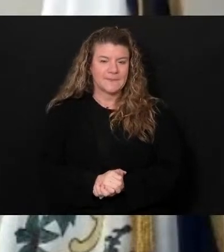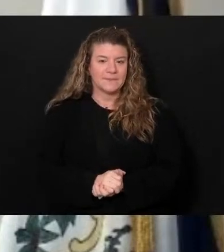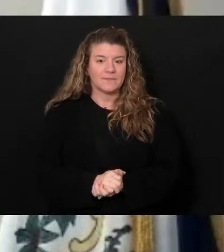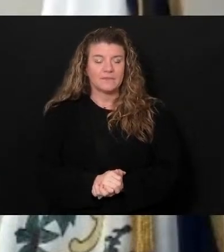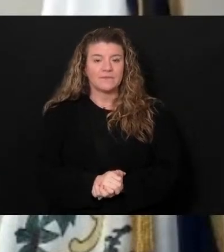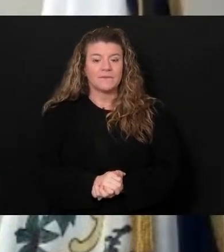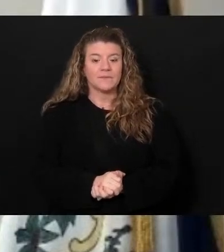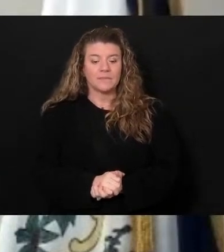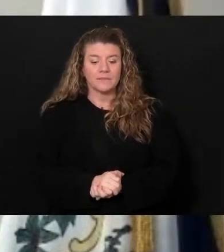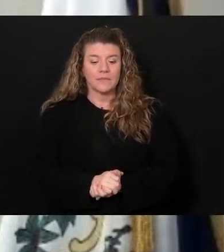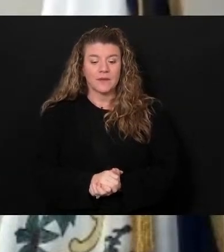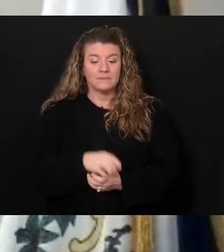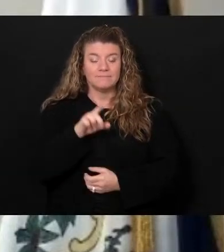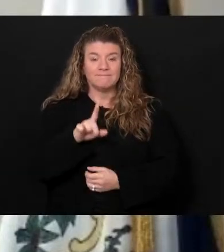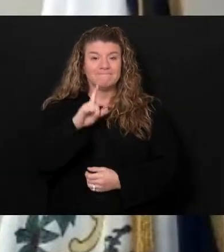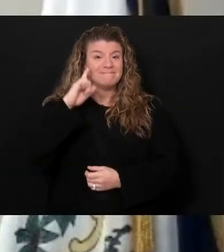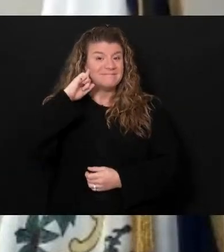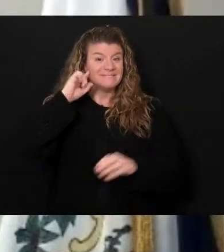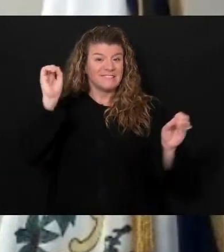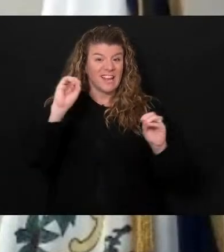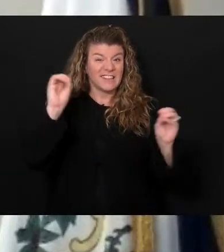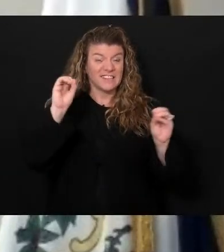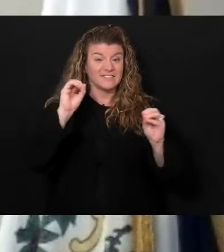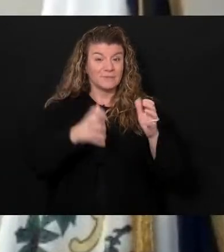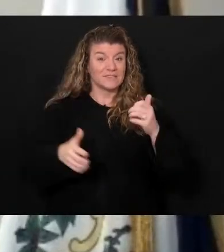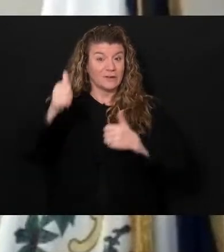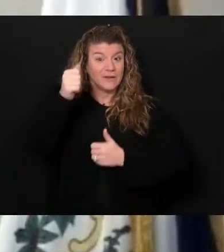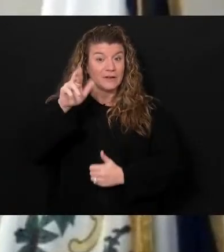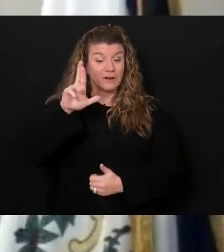it. Secretary, you're still muted.